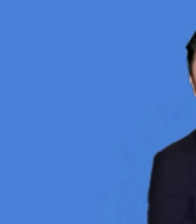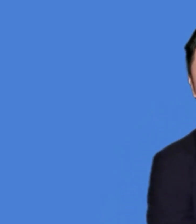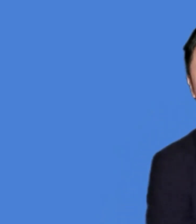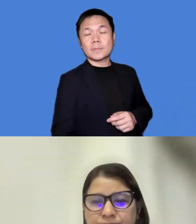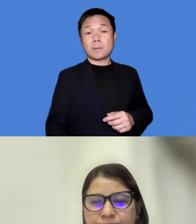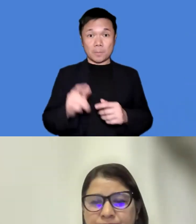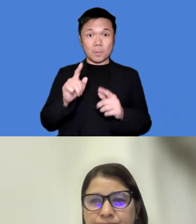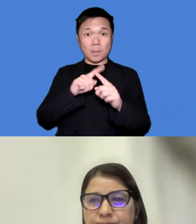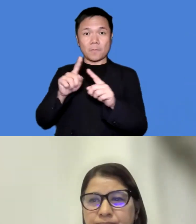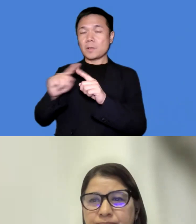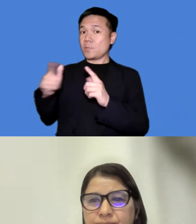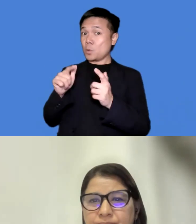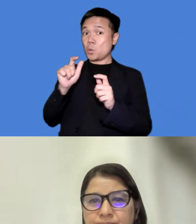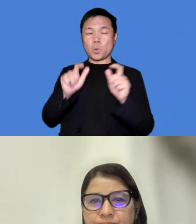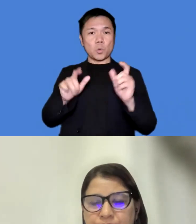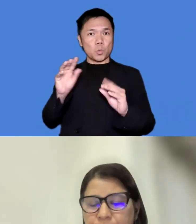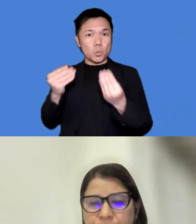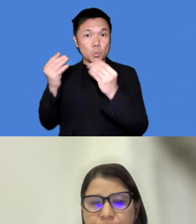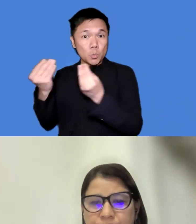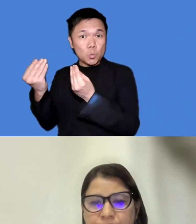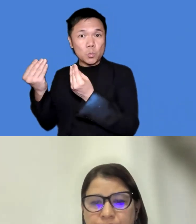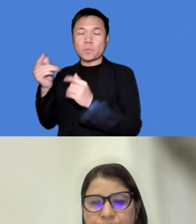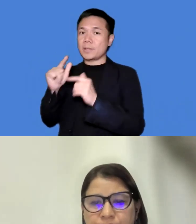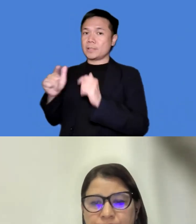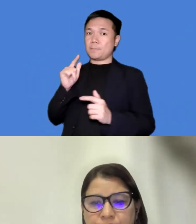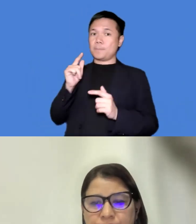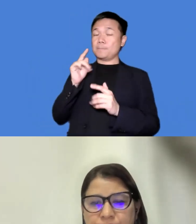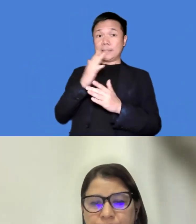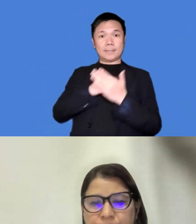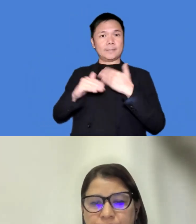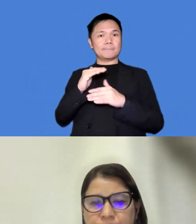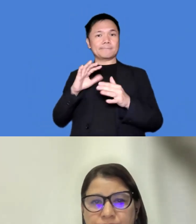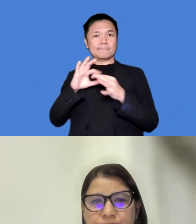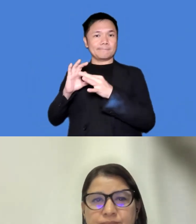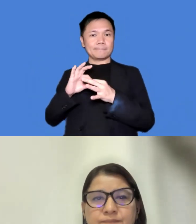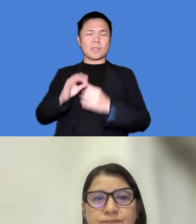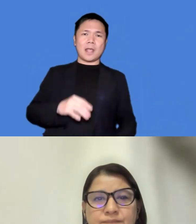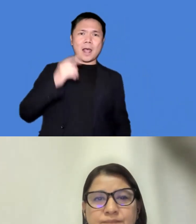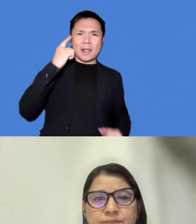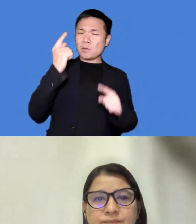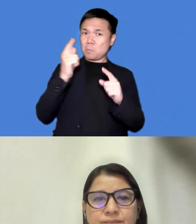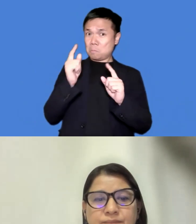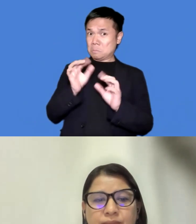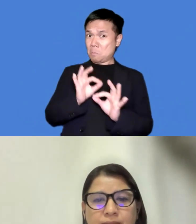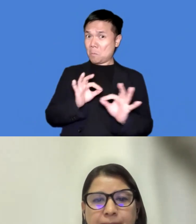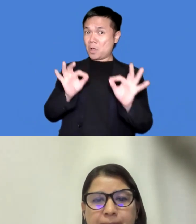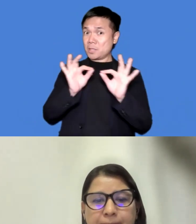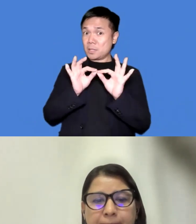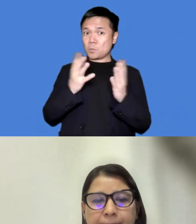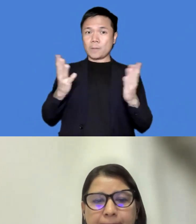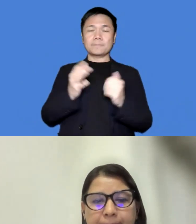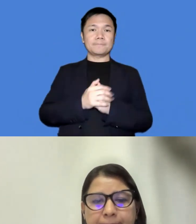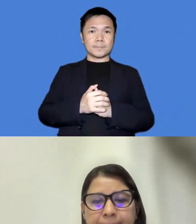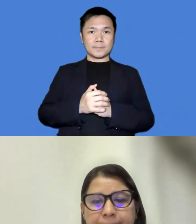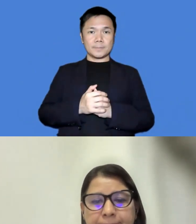different youth persons with youth with disabilities. And I think the most important thing that